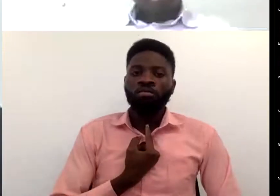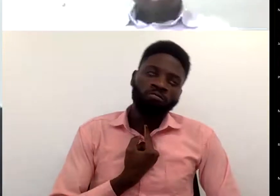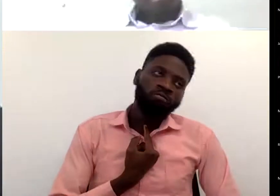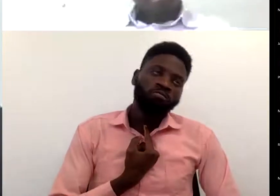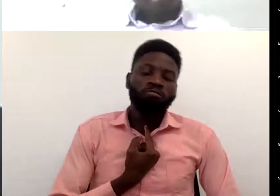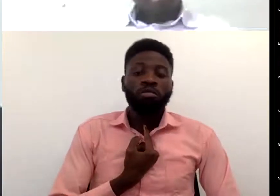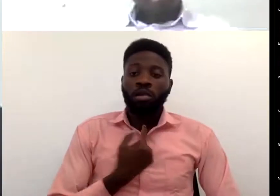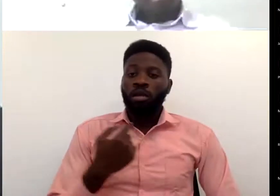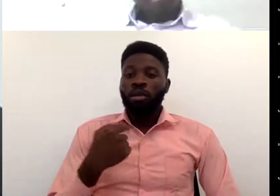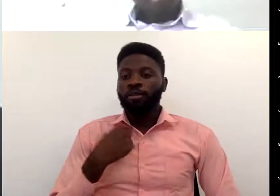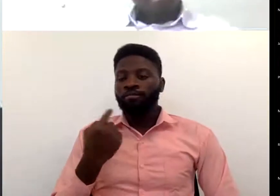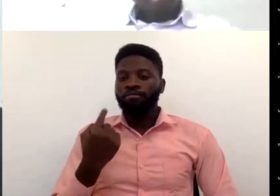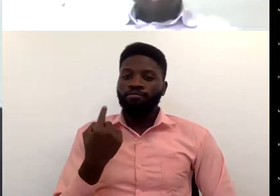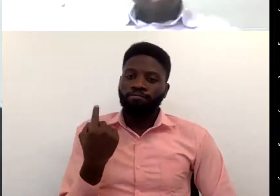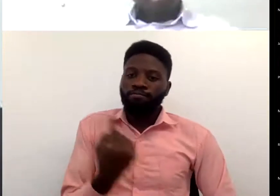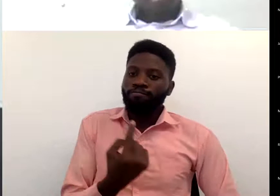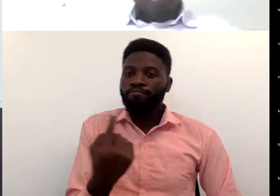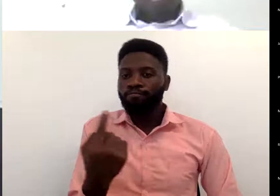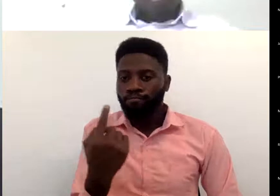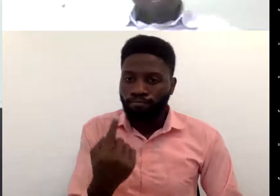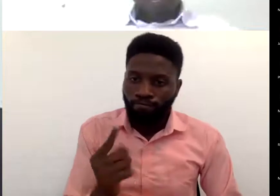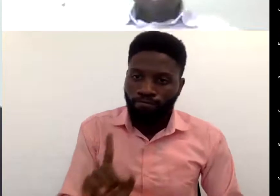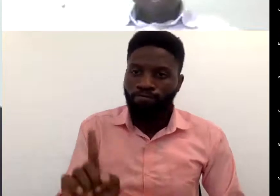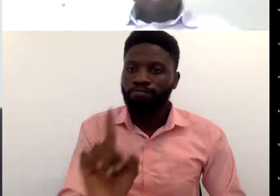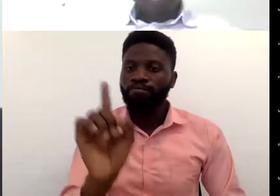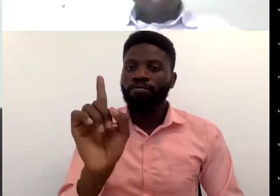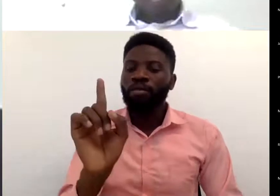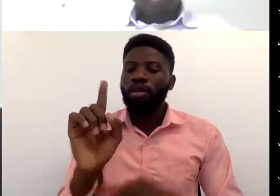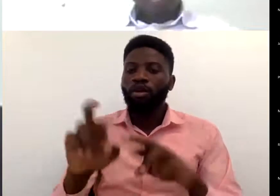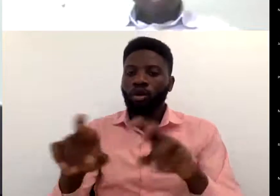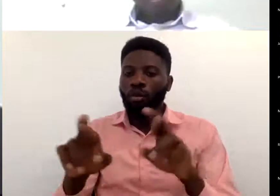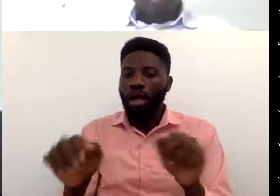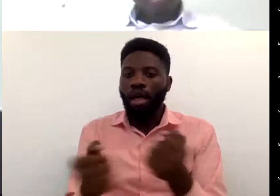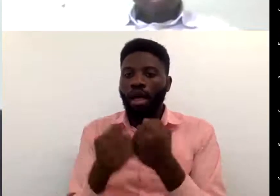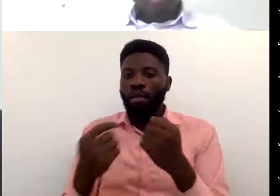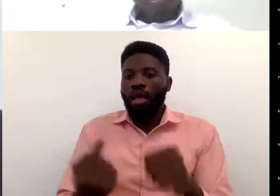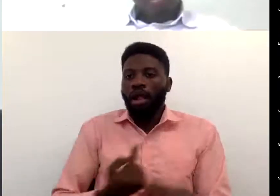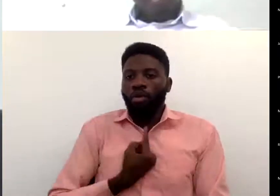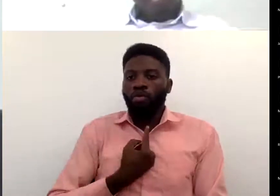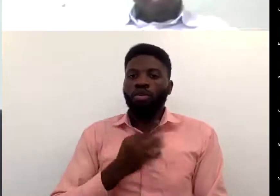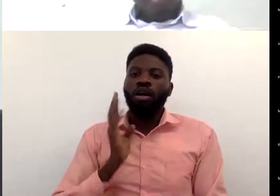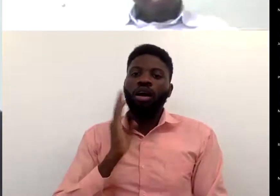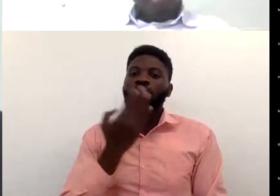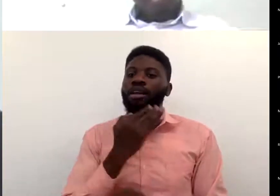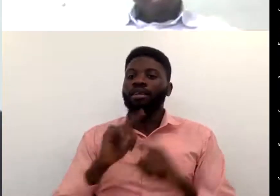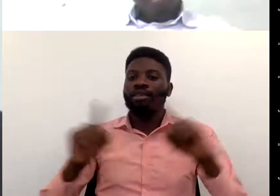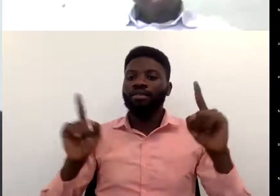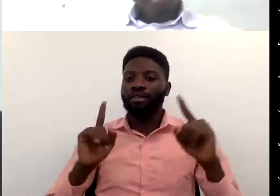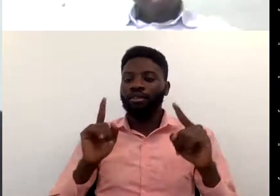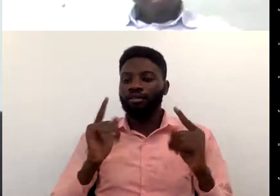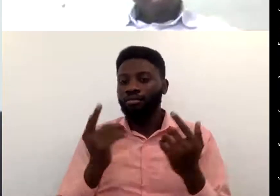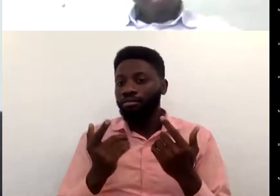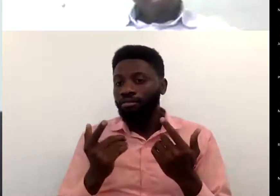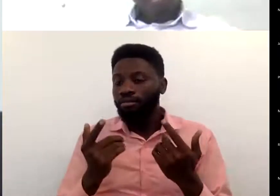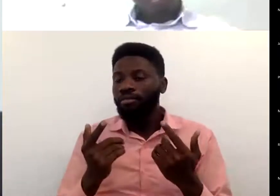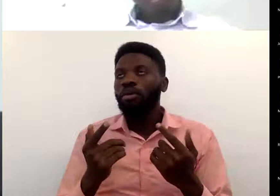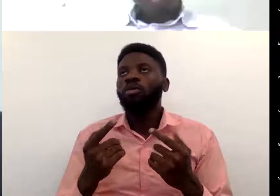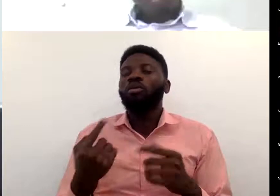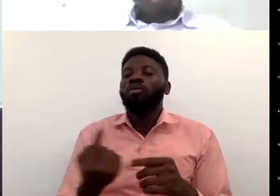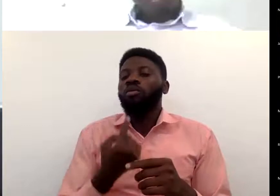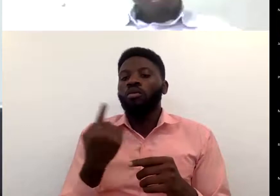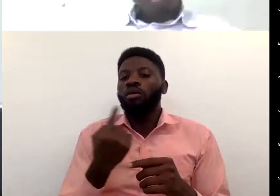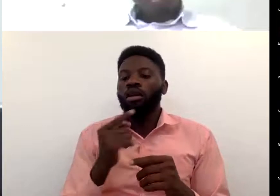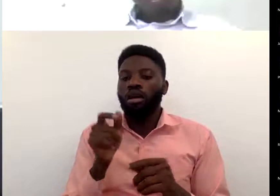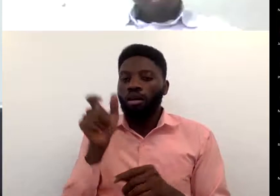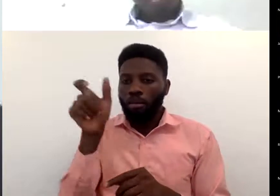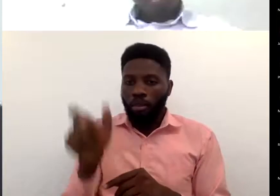walking into a room and realizing that you're the only person of a different color or race, right? Or you're the only different